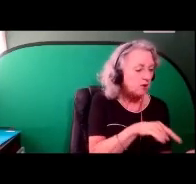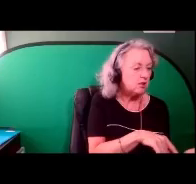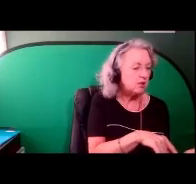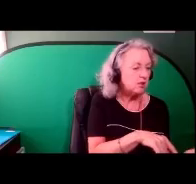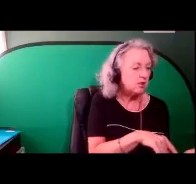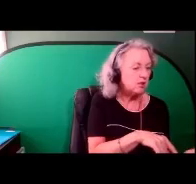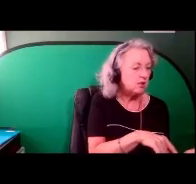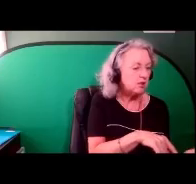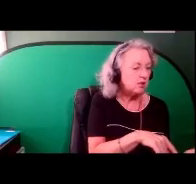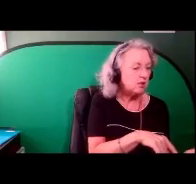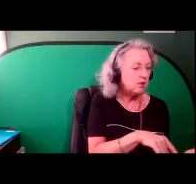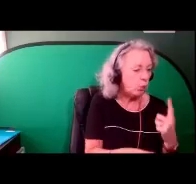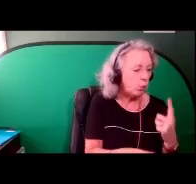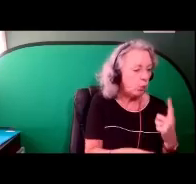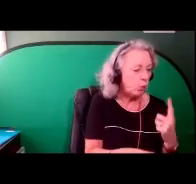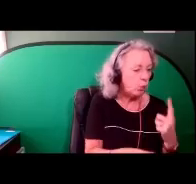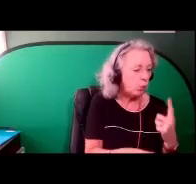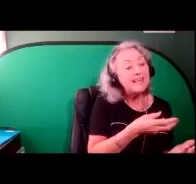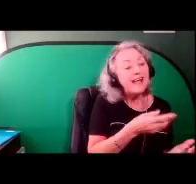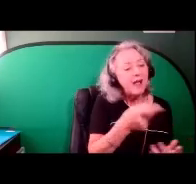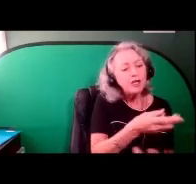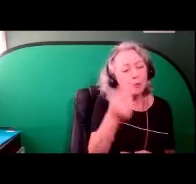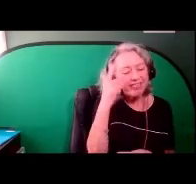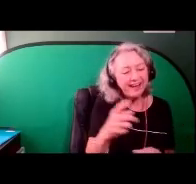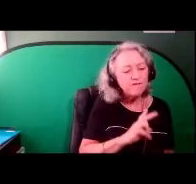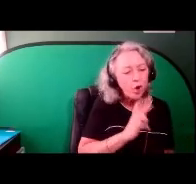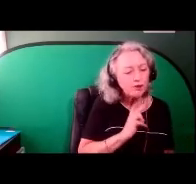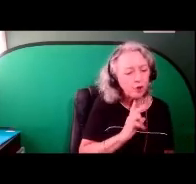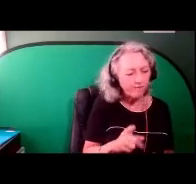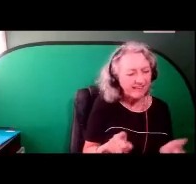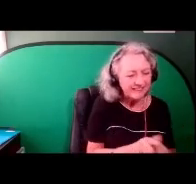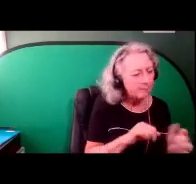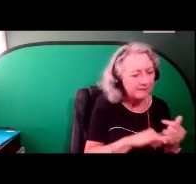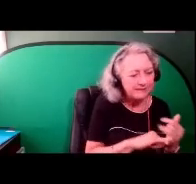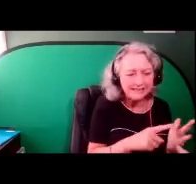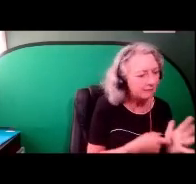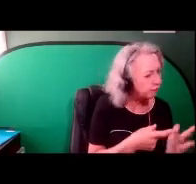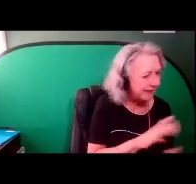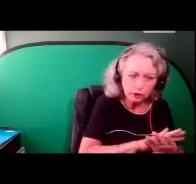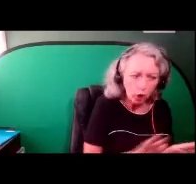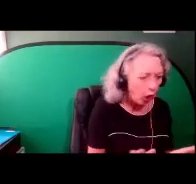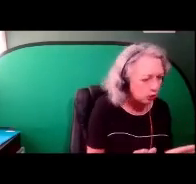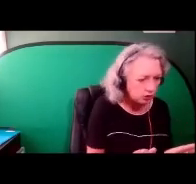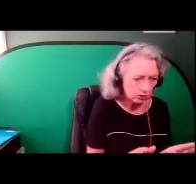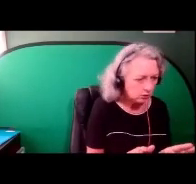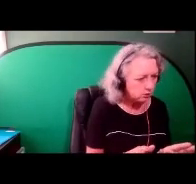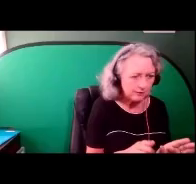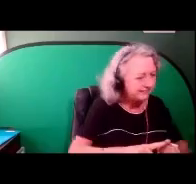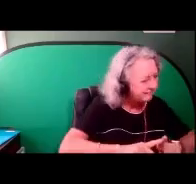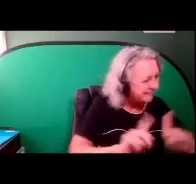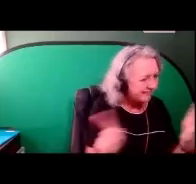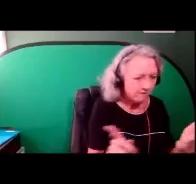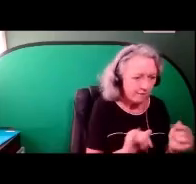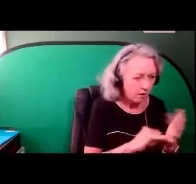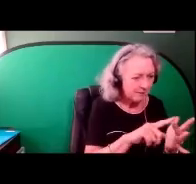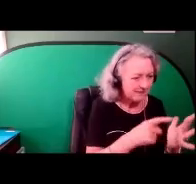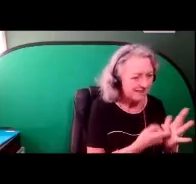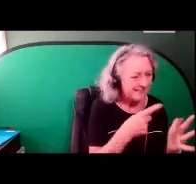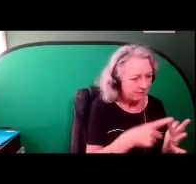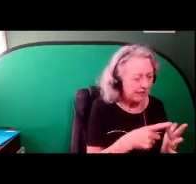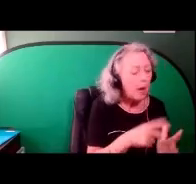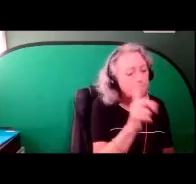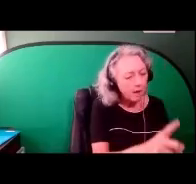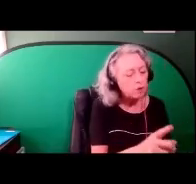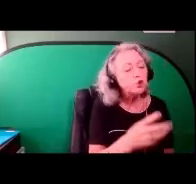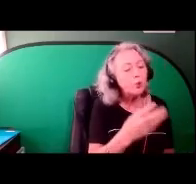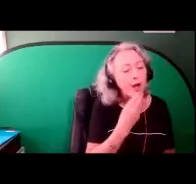some people think that VoiceOver is Siri. Actually, VoiceOver is not Siri. VoiceOver is very different to Siri, but you can use VoiceOver